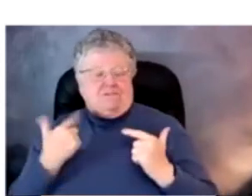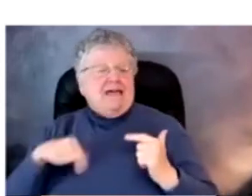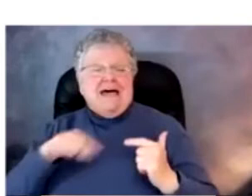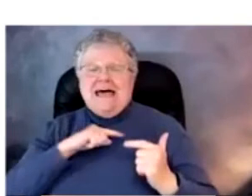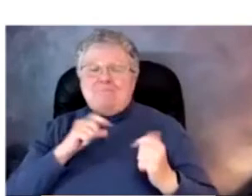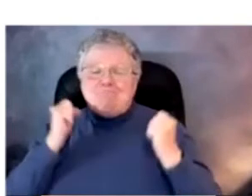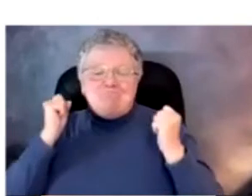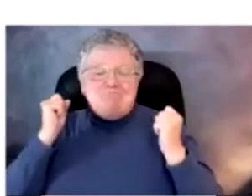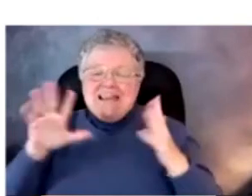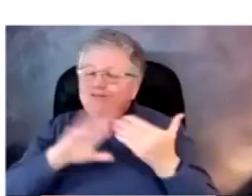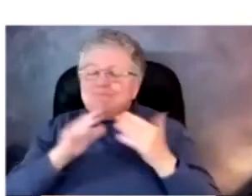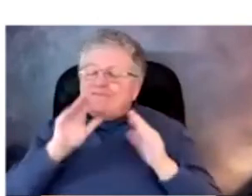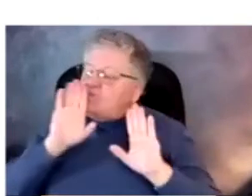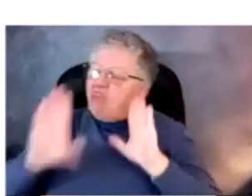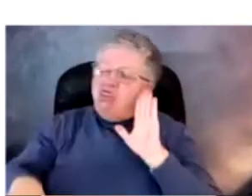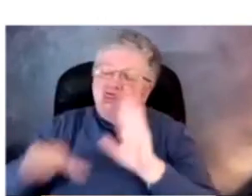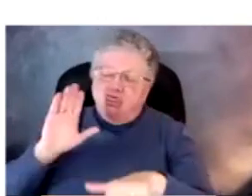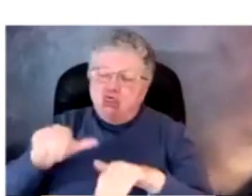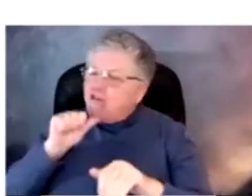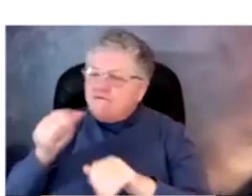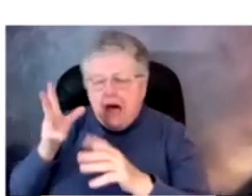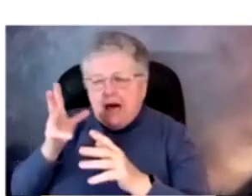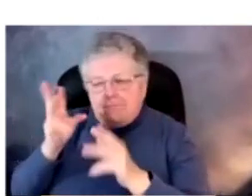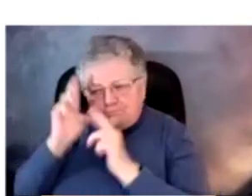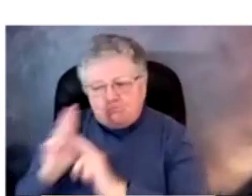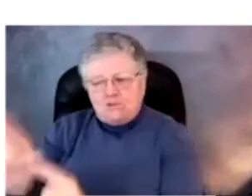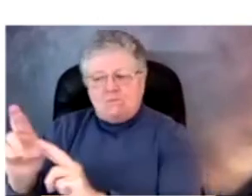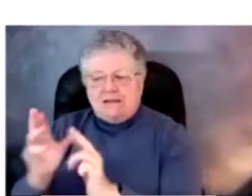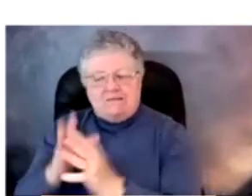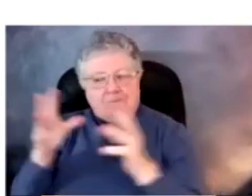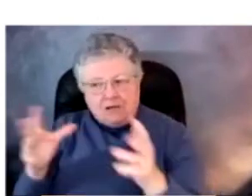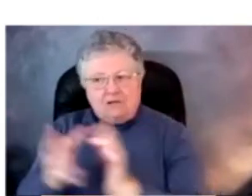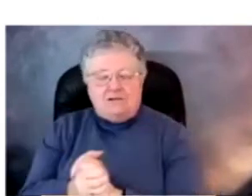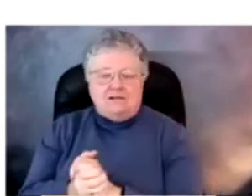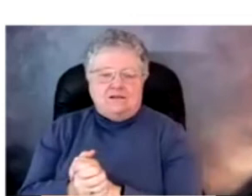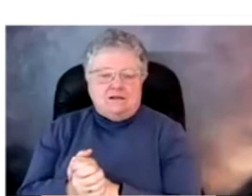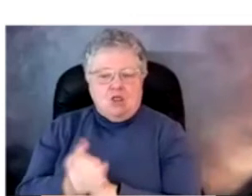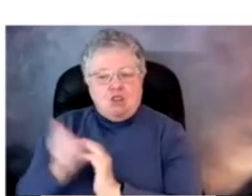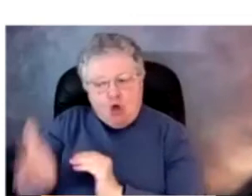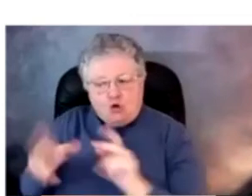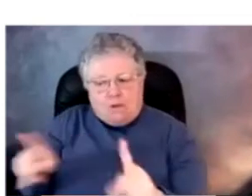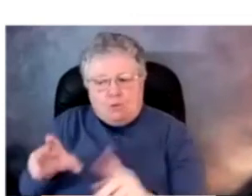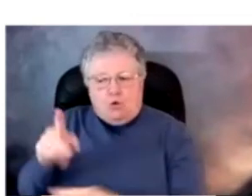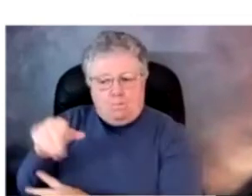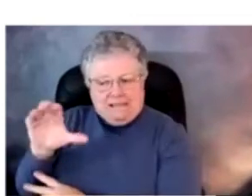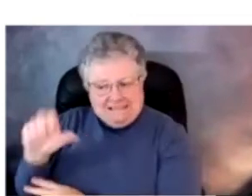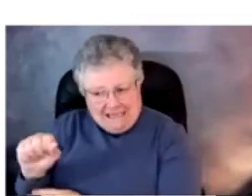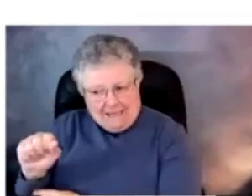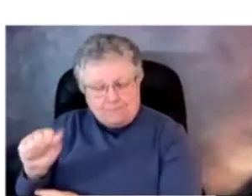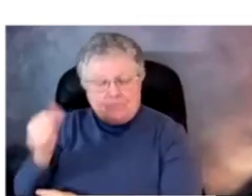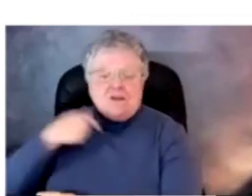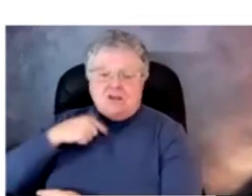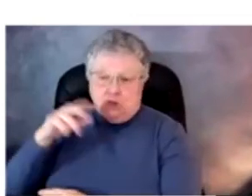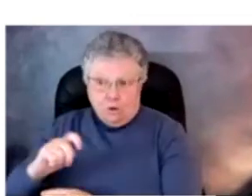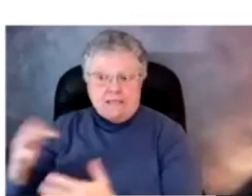undervalue, and working to change and gathering data. So we have some